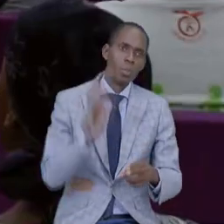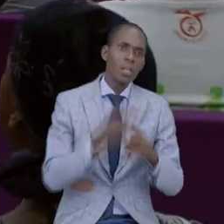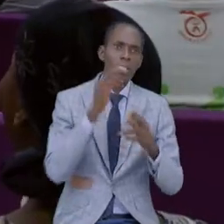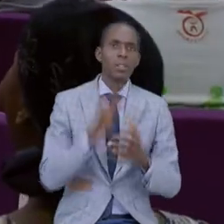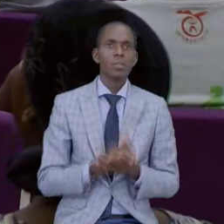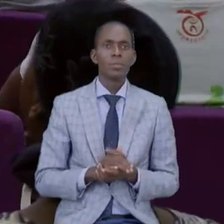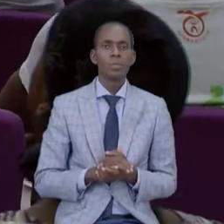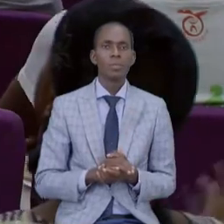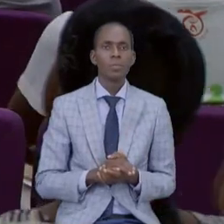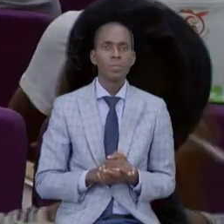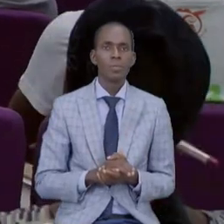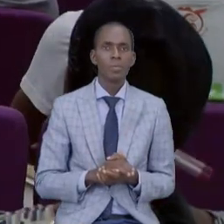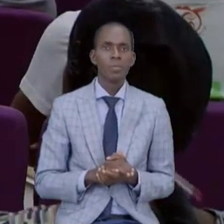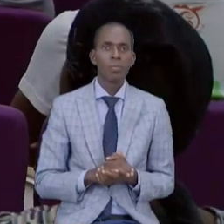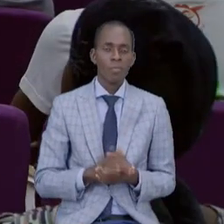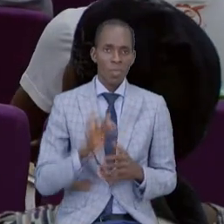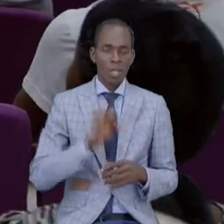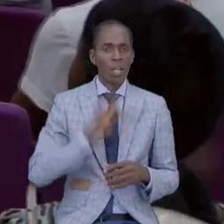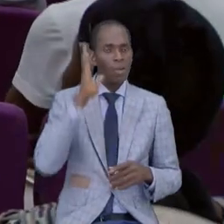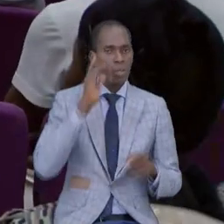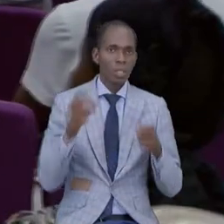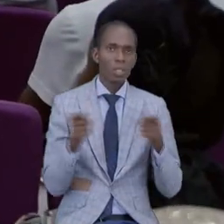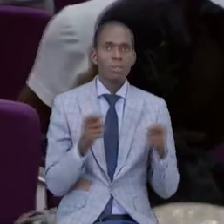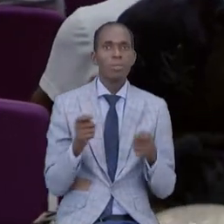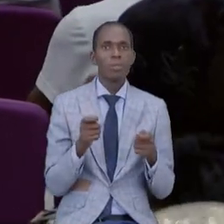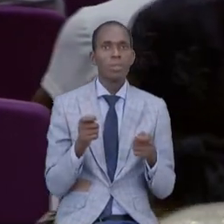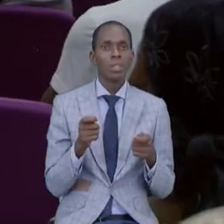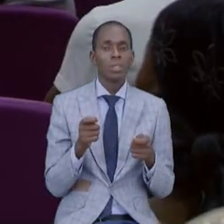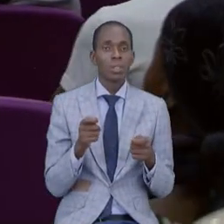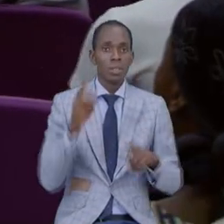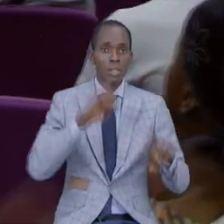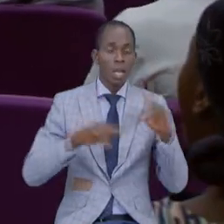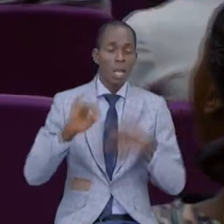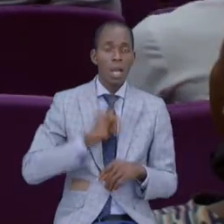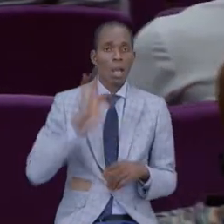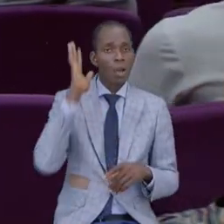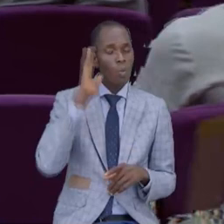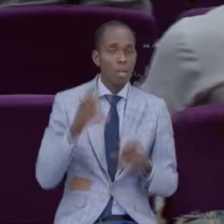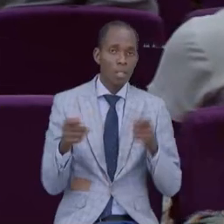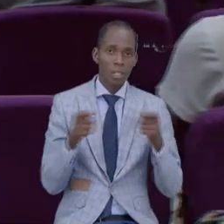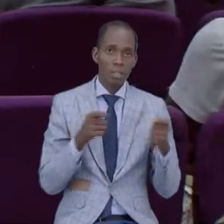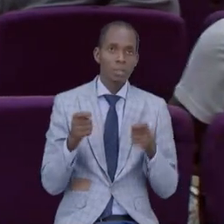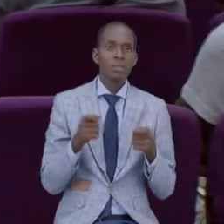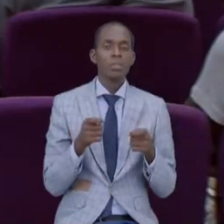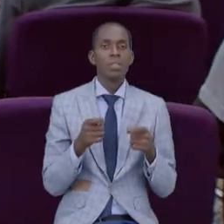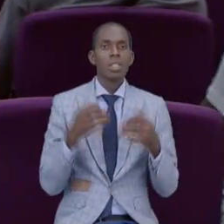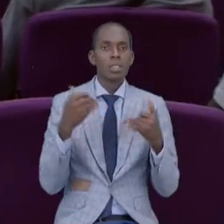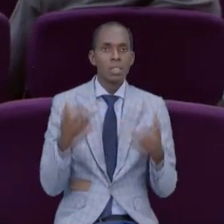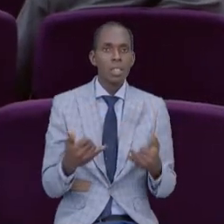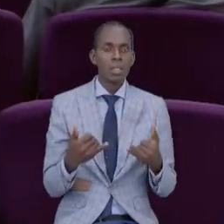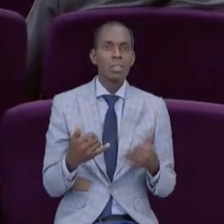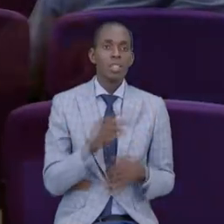name. I will reign. I said, I will reign. Now, kings